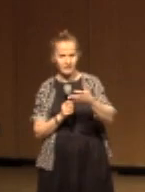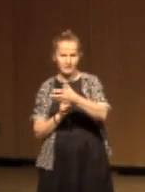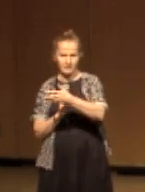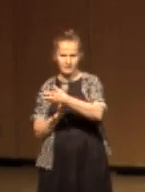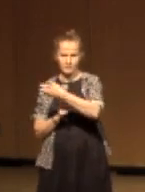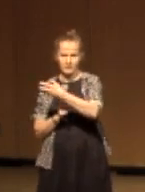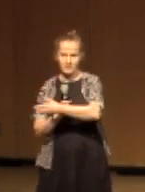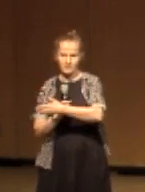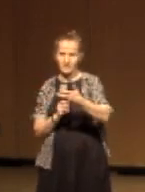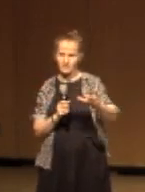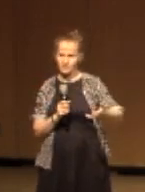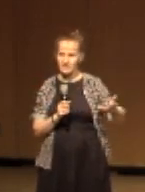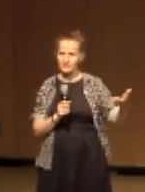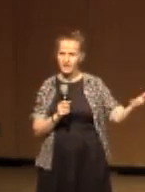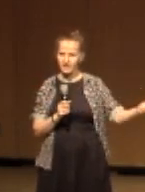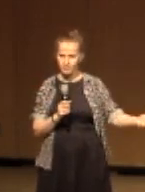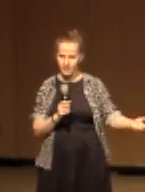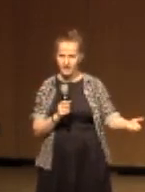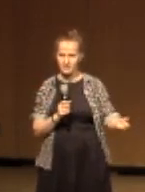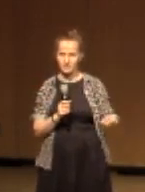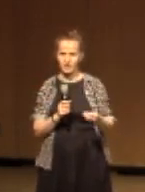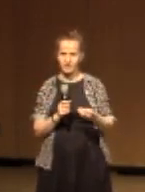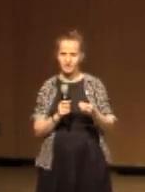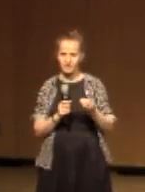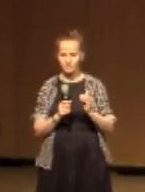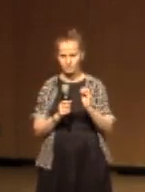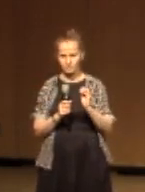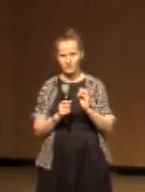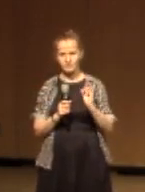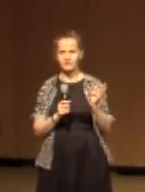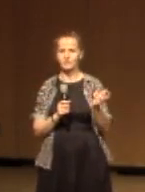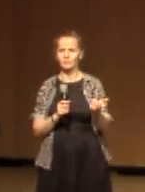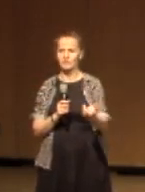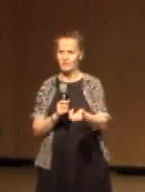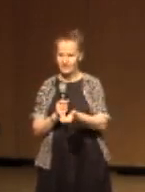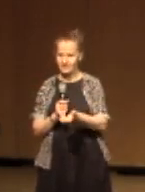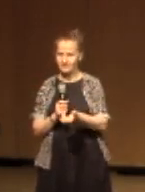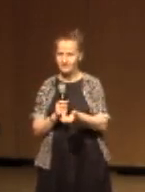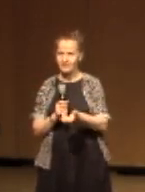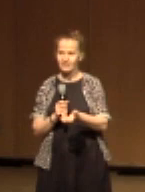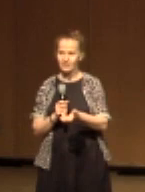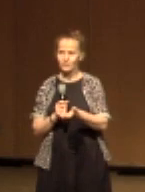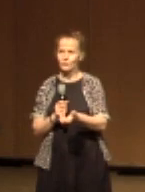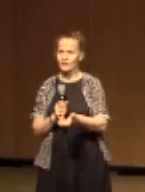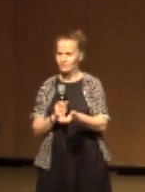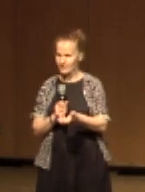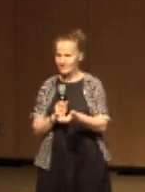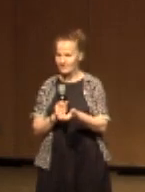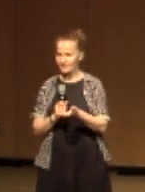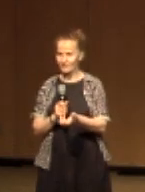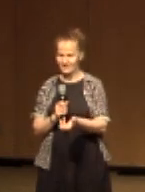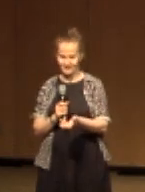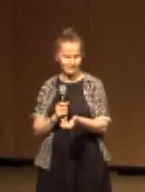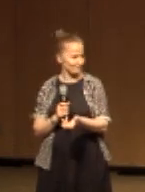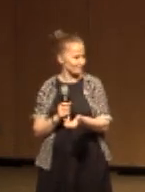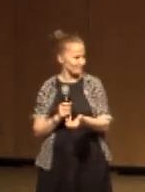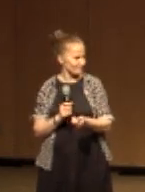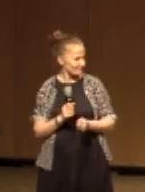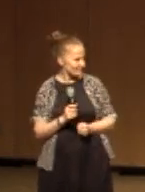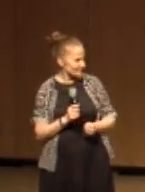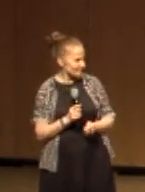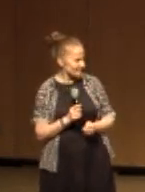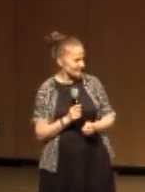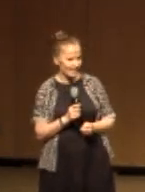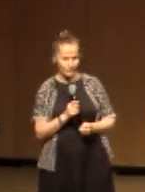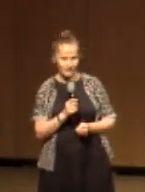to have the readings of each of these five plays to have a a bit of a different perspective on what it means to